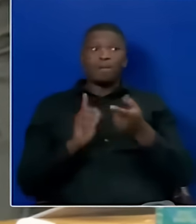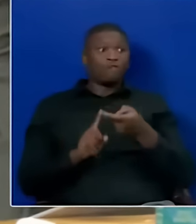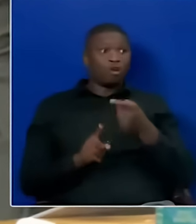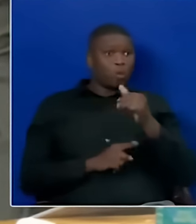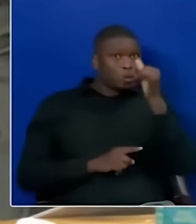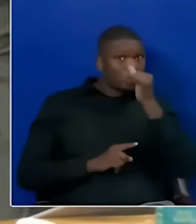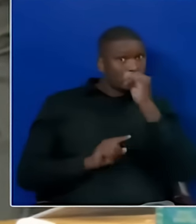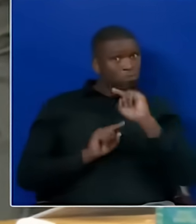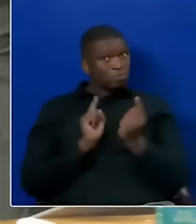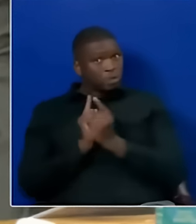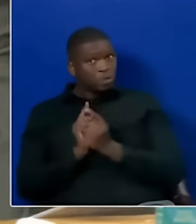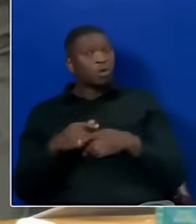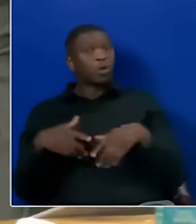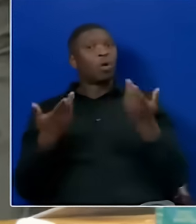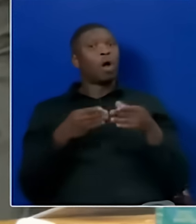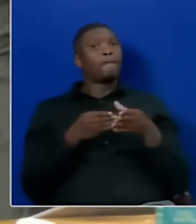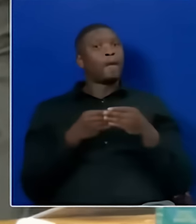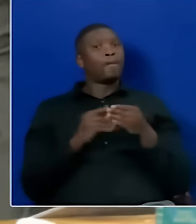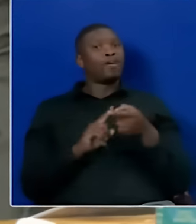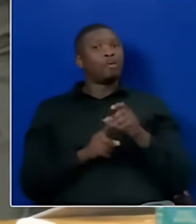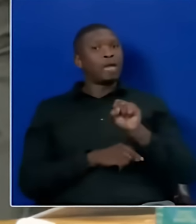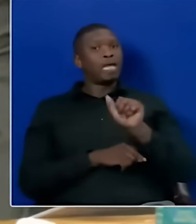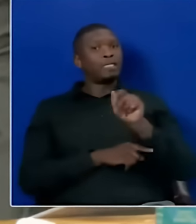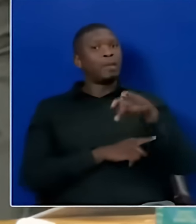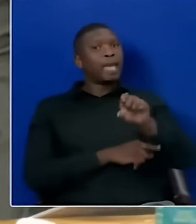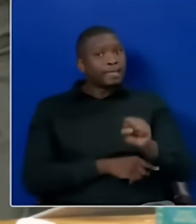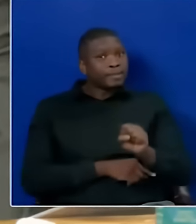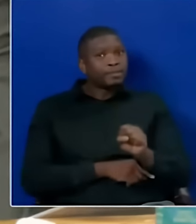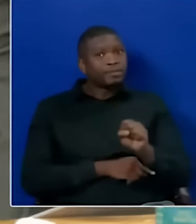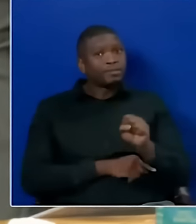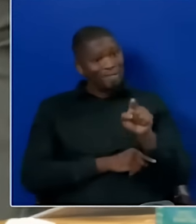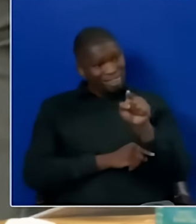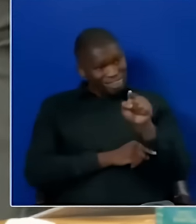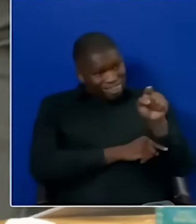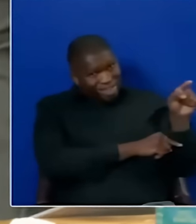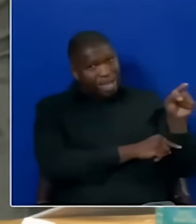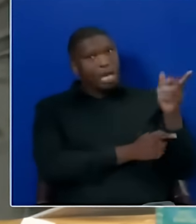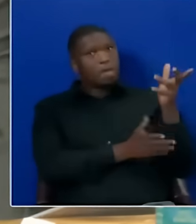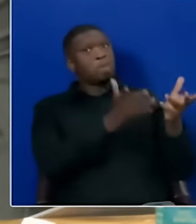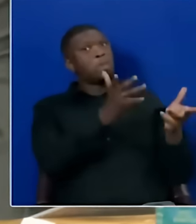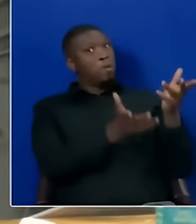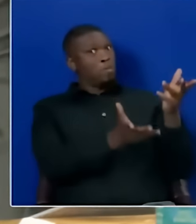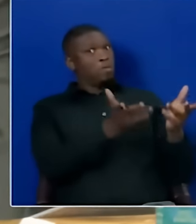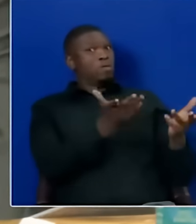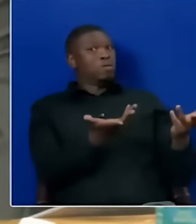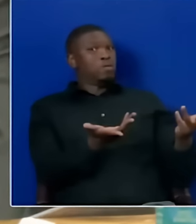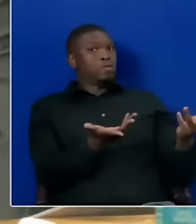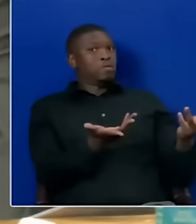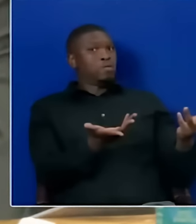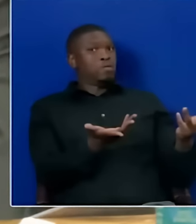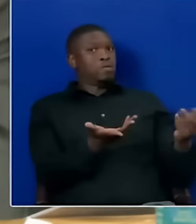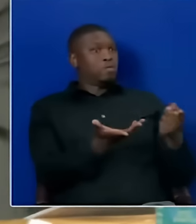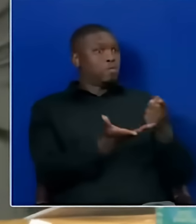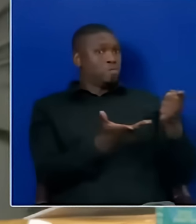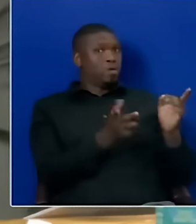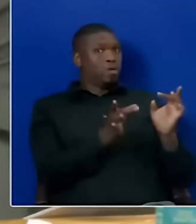the SAPS who were in concert, acting in concert